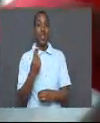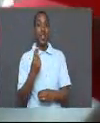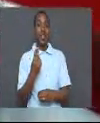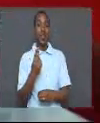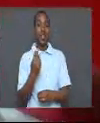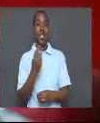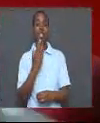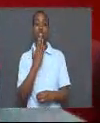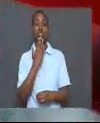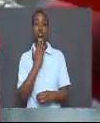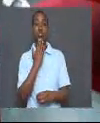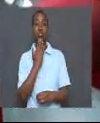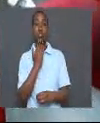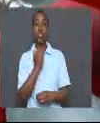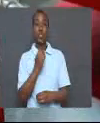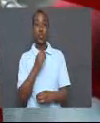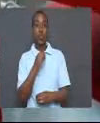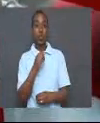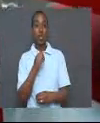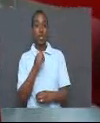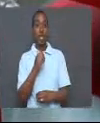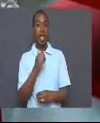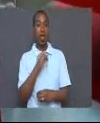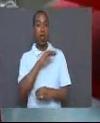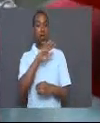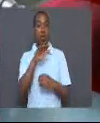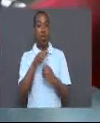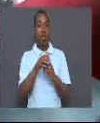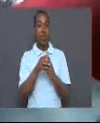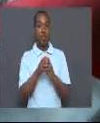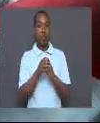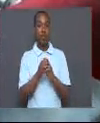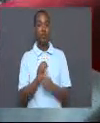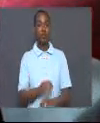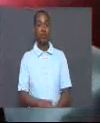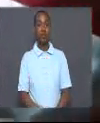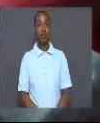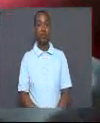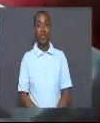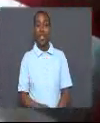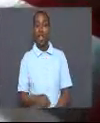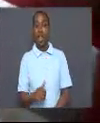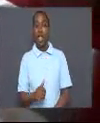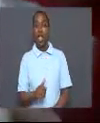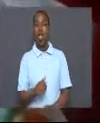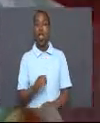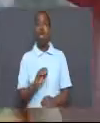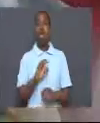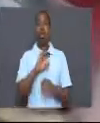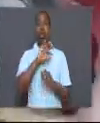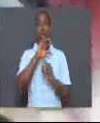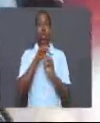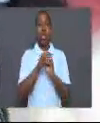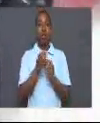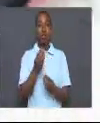sugar syrup or brine to package food. Like canned foods,